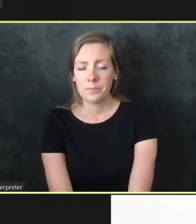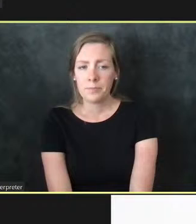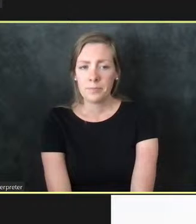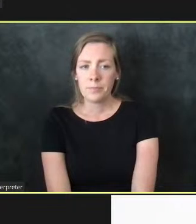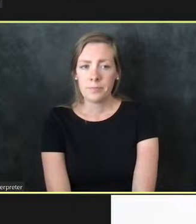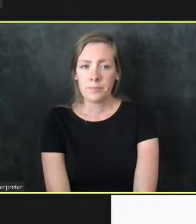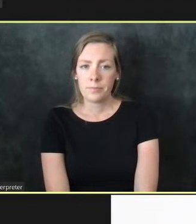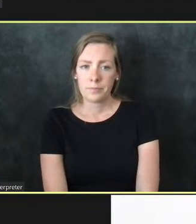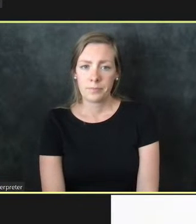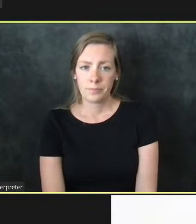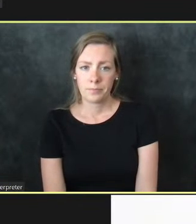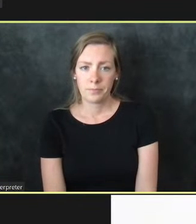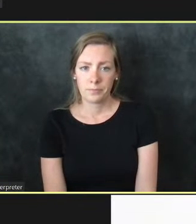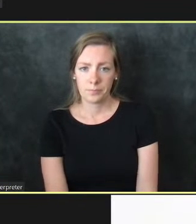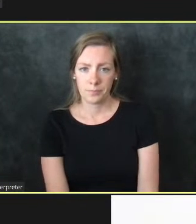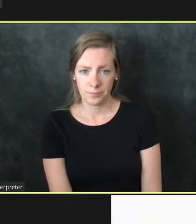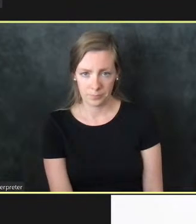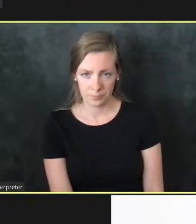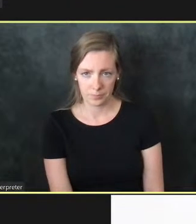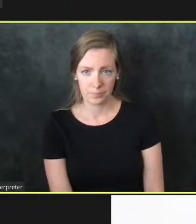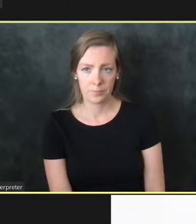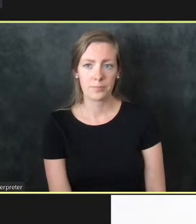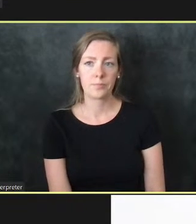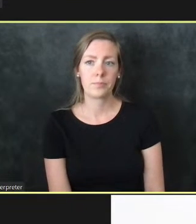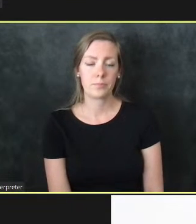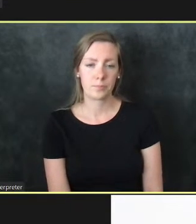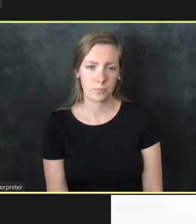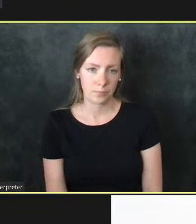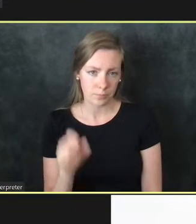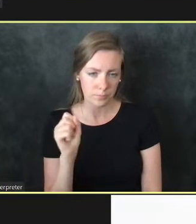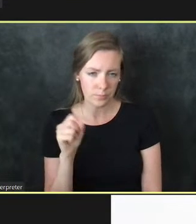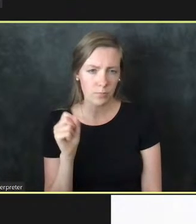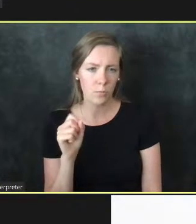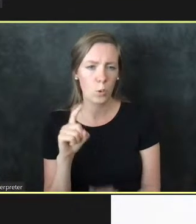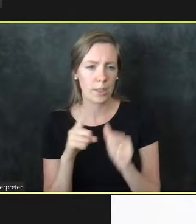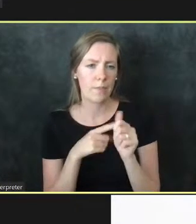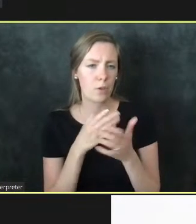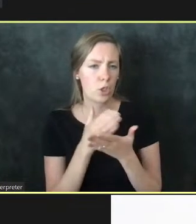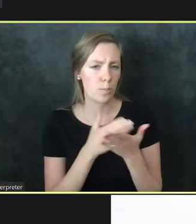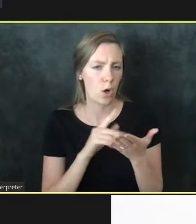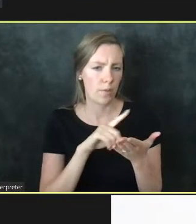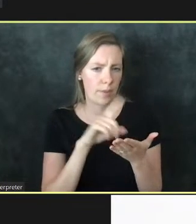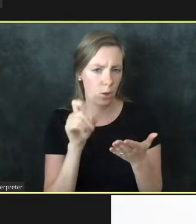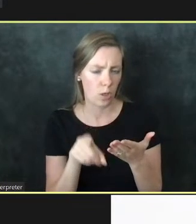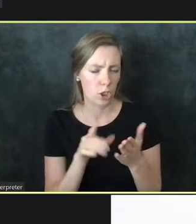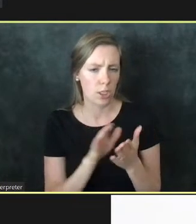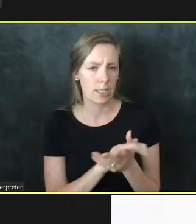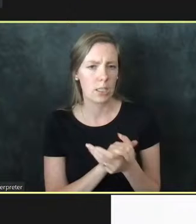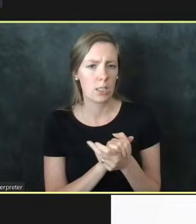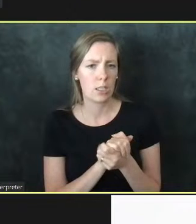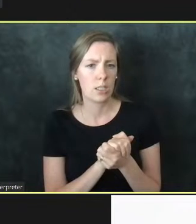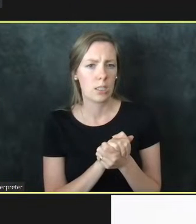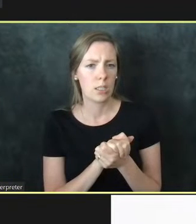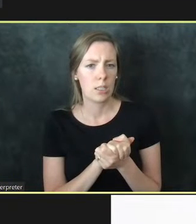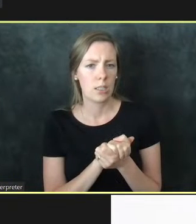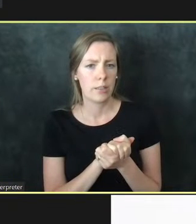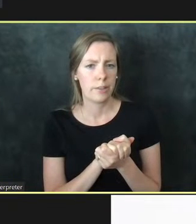activa el agua en la parte norte. So, taking on the first part of that question, En la primera parte de esta